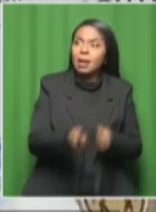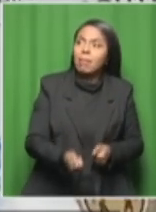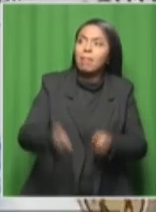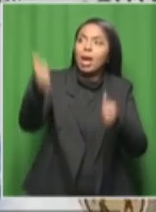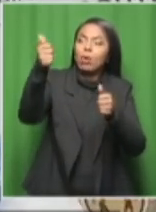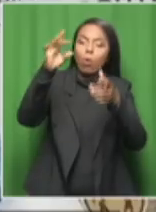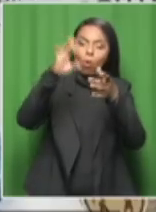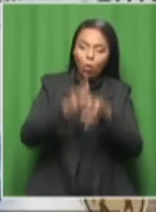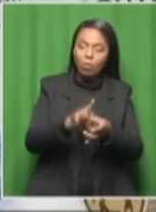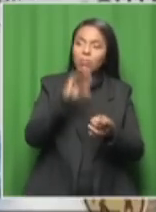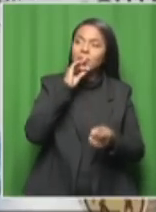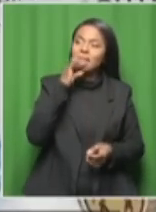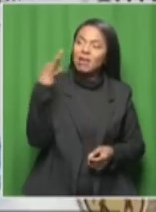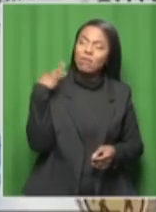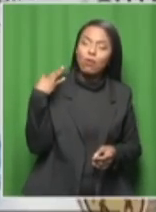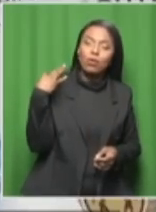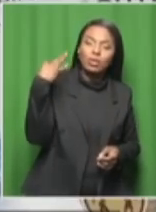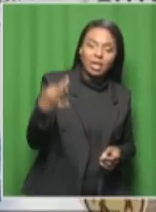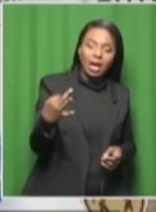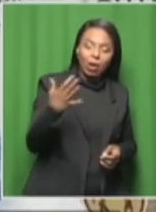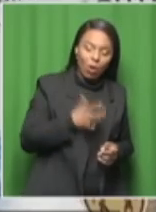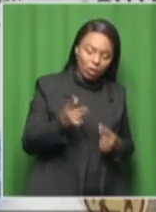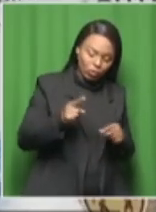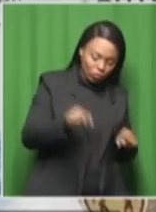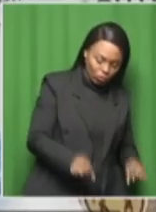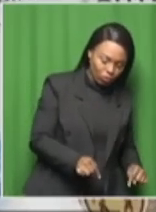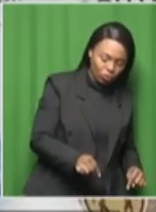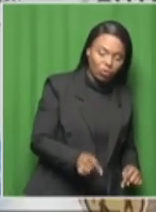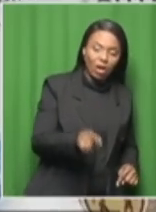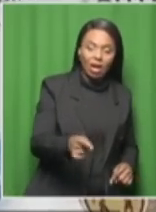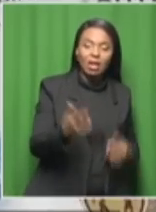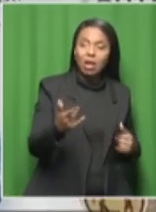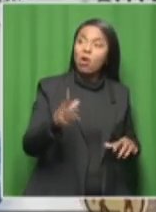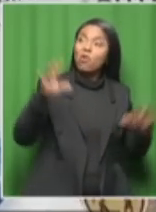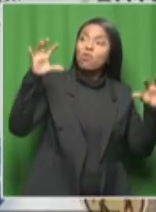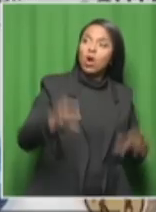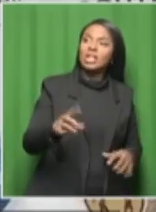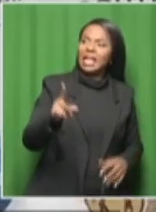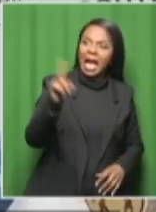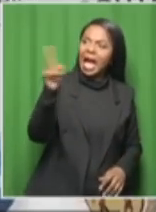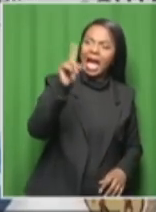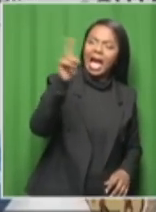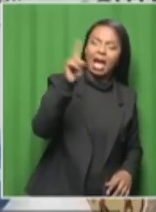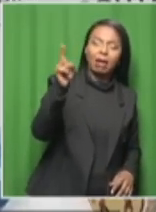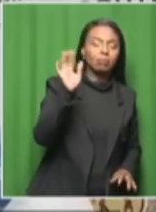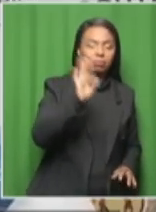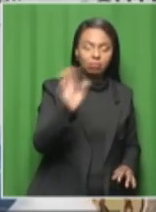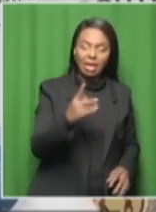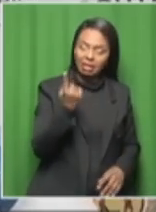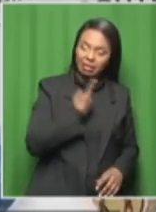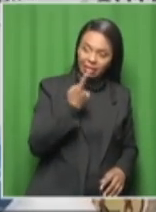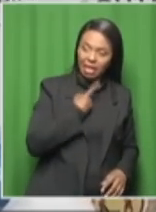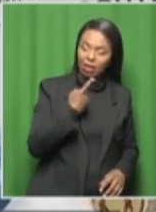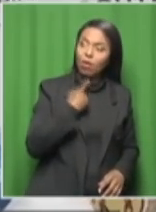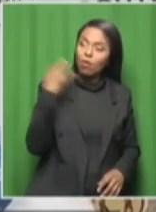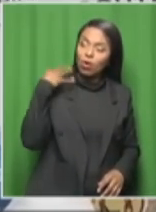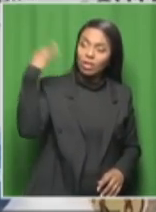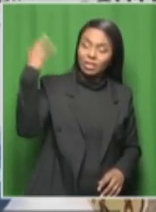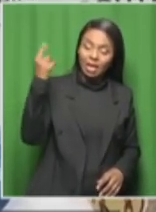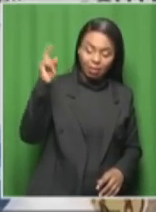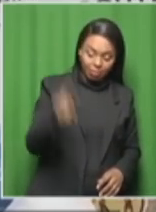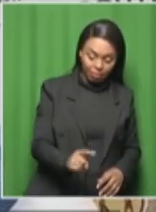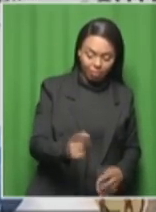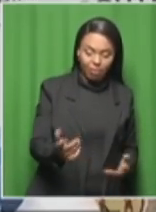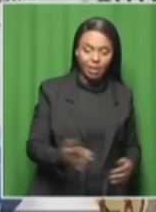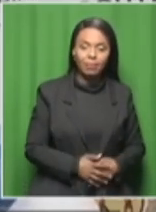voluntary repatriation, which is done jointly by the United Nations High Commissioner for Refugee, the International